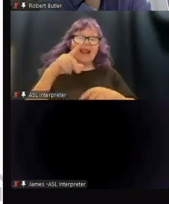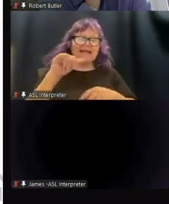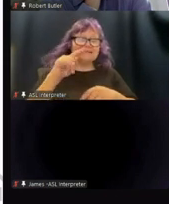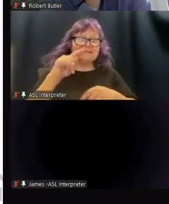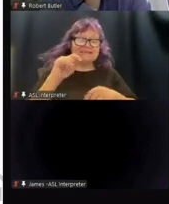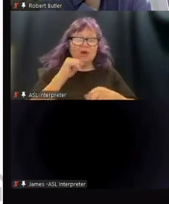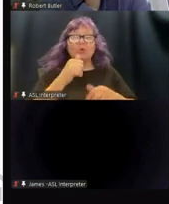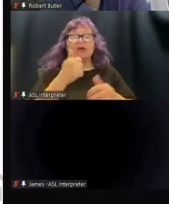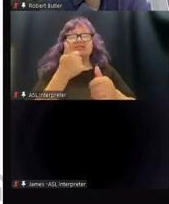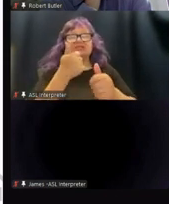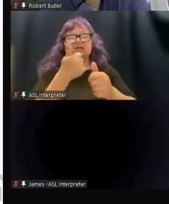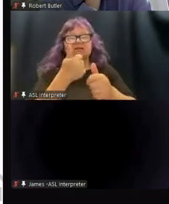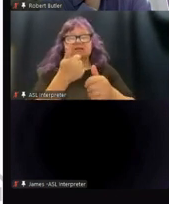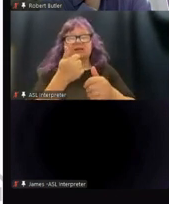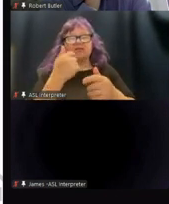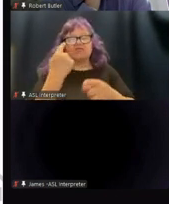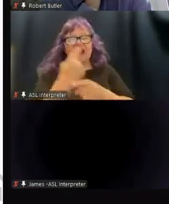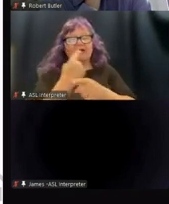low-level platform.